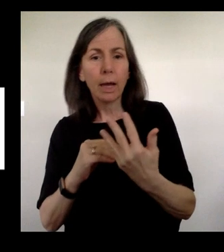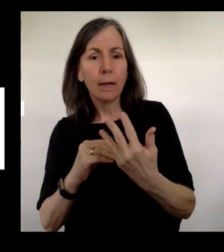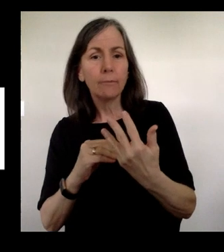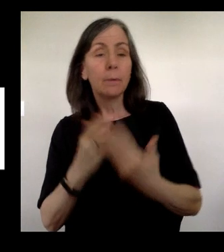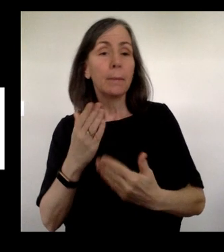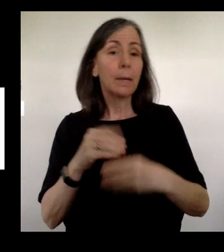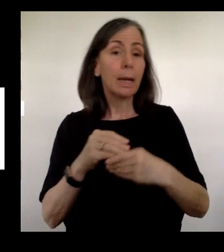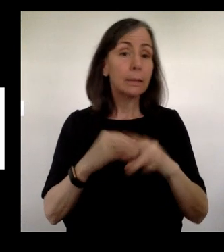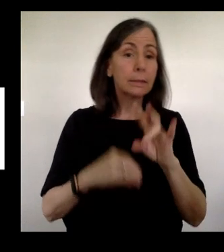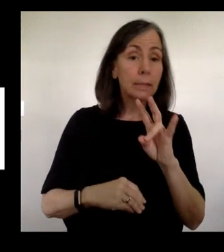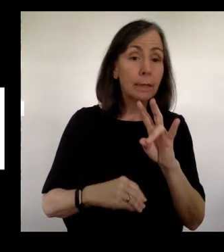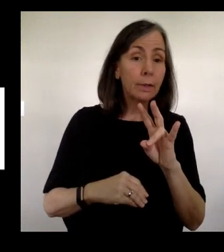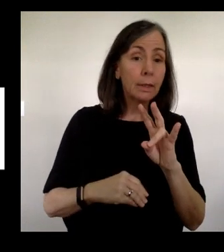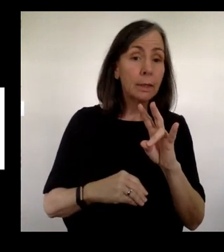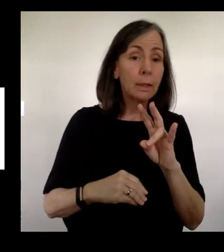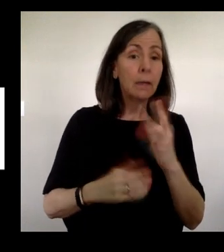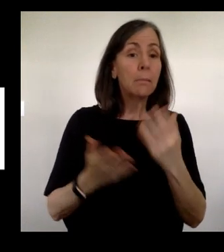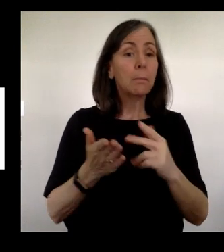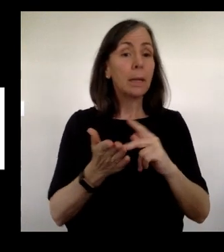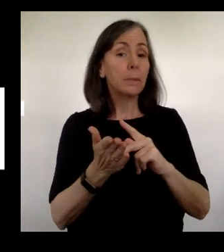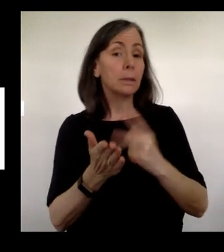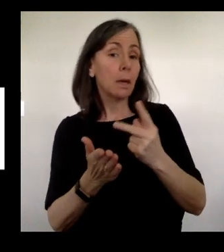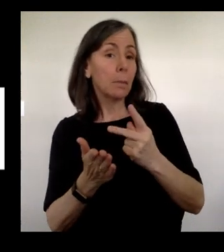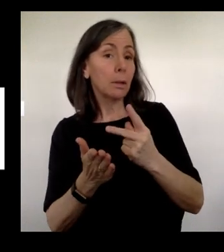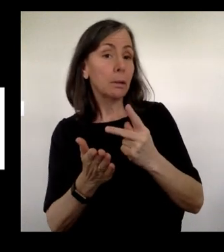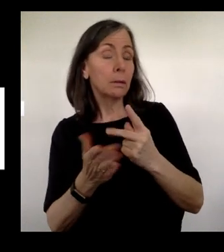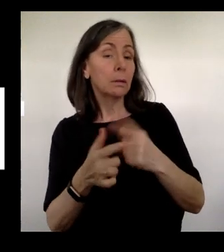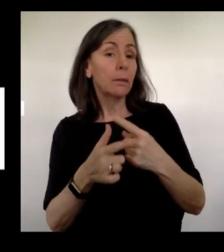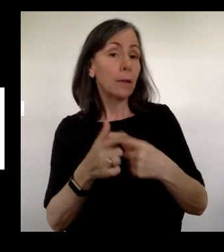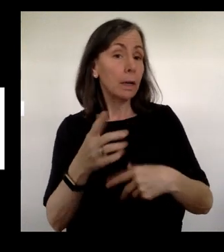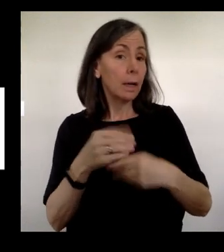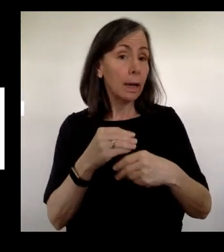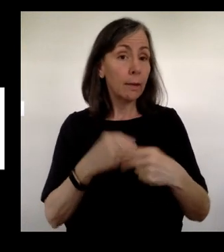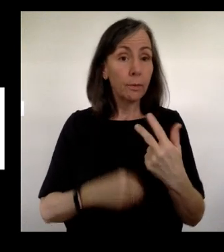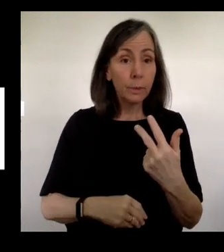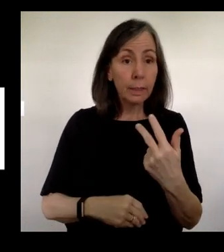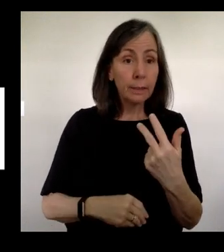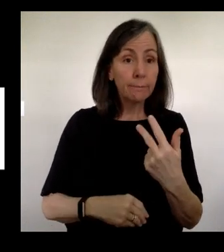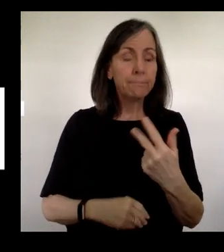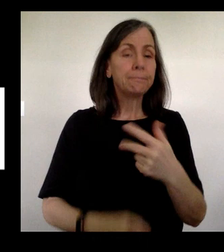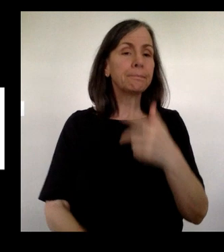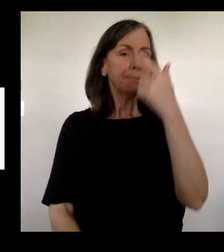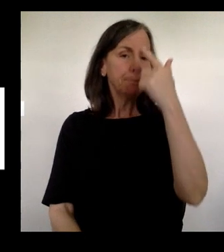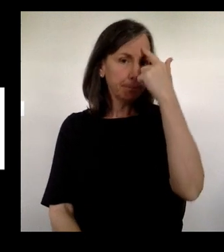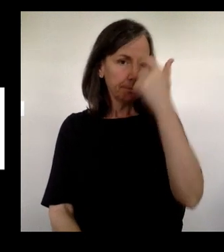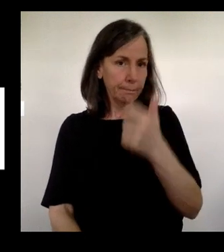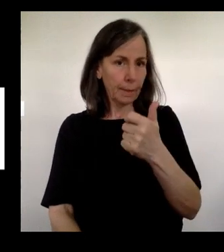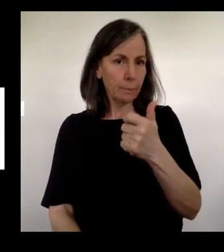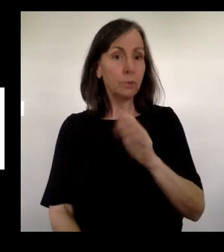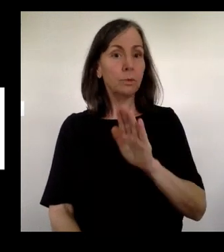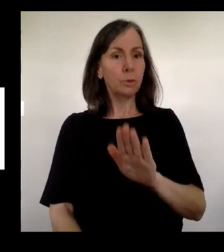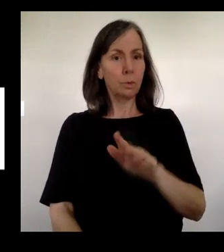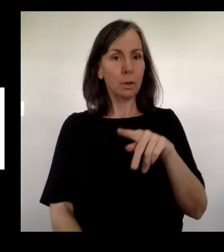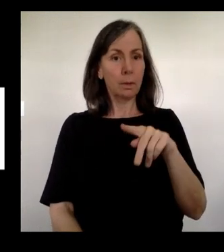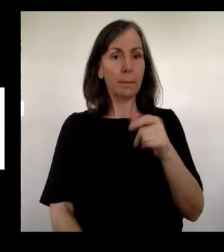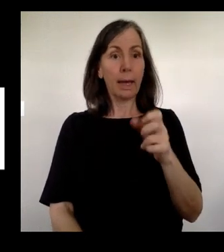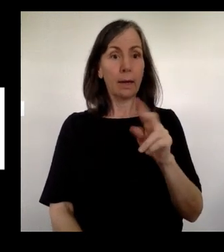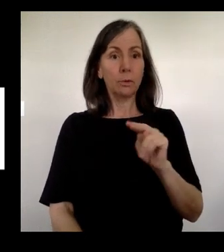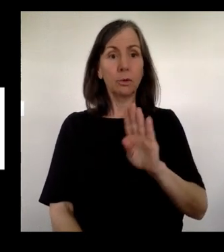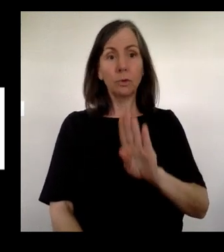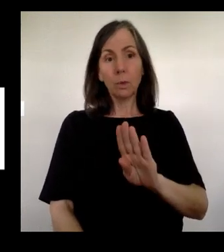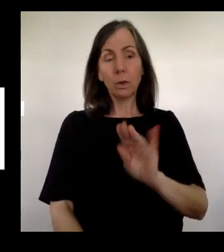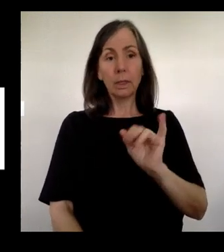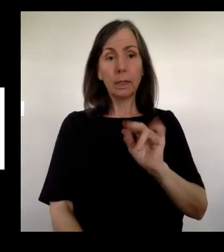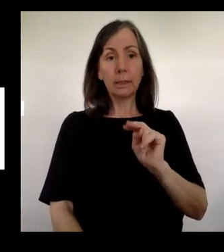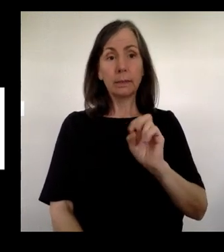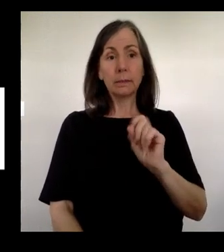add 7, or maybe you'll double it and then add 3. Whatever you want to do, it's your pattern, it's your installation. You